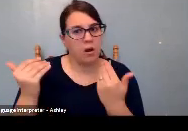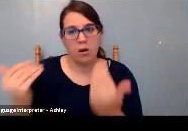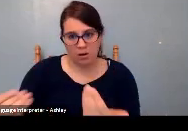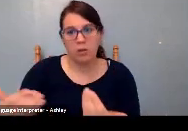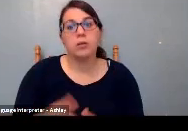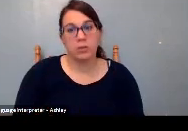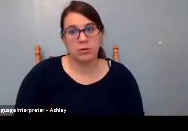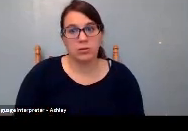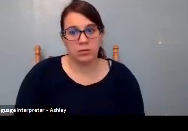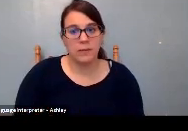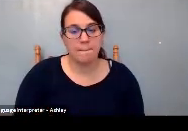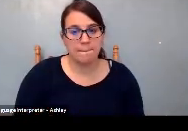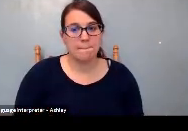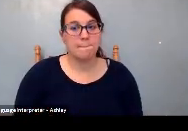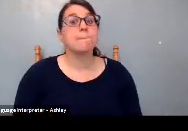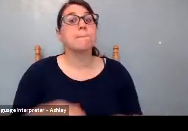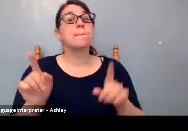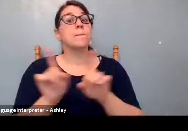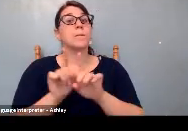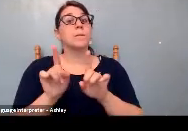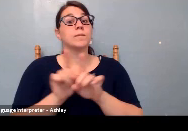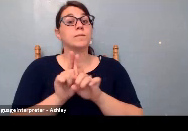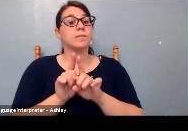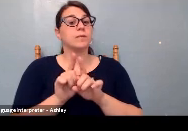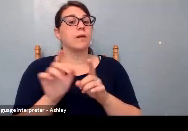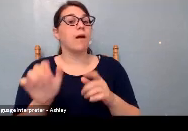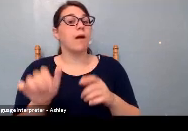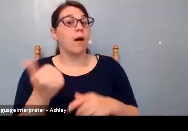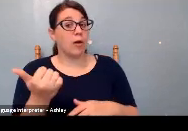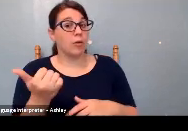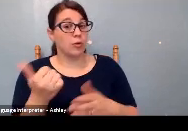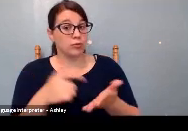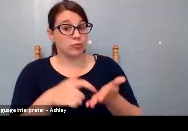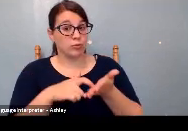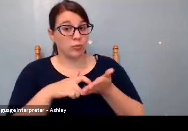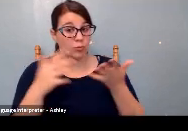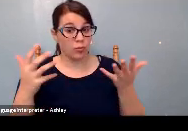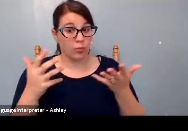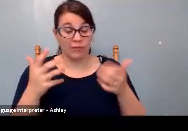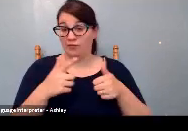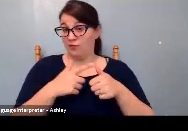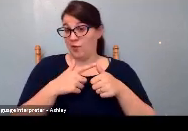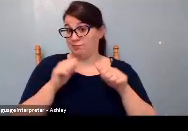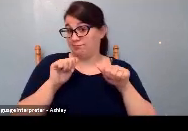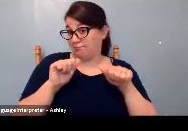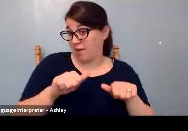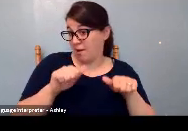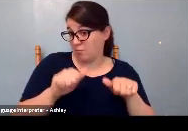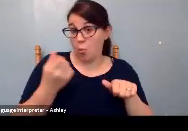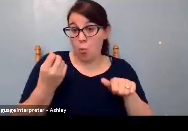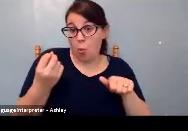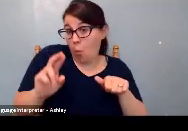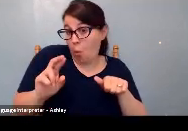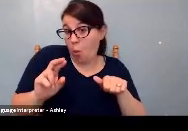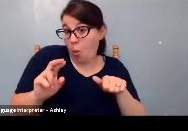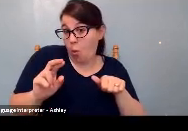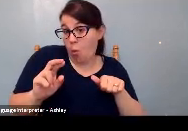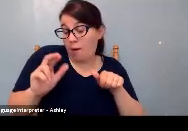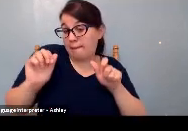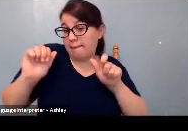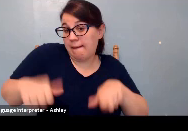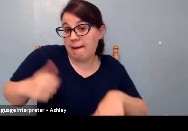of the following criteria. First, they're eligible or entitled to receive SSI